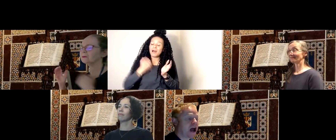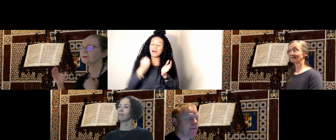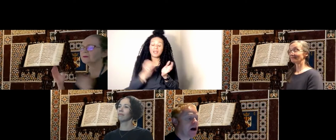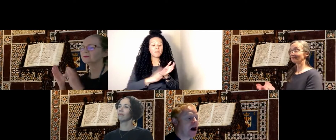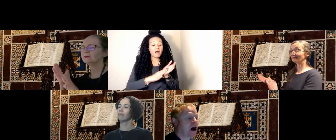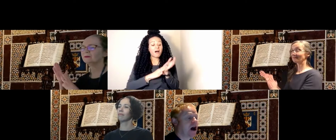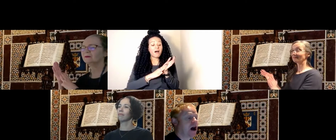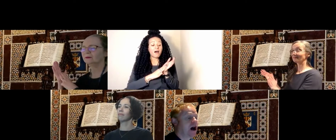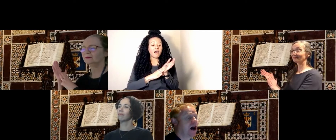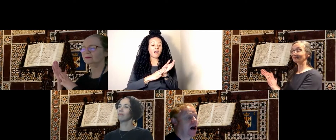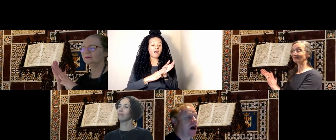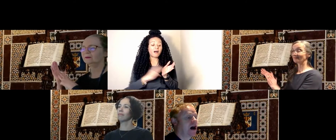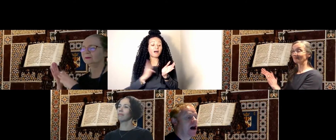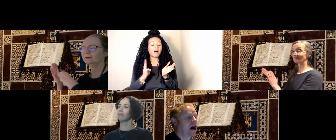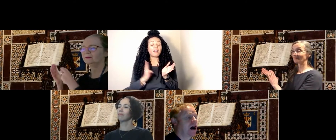my